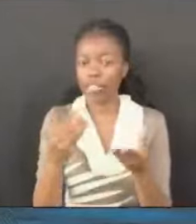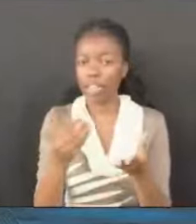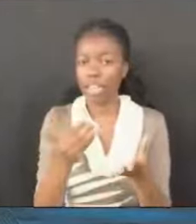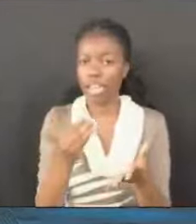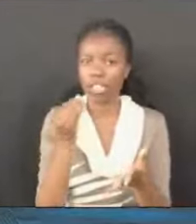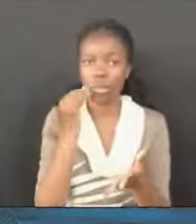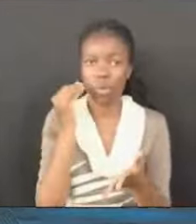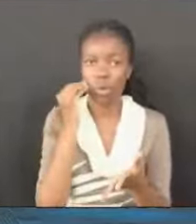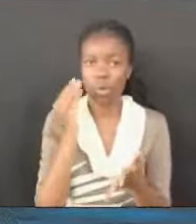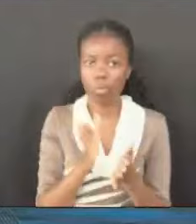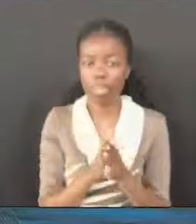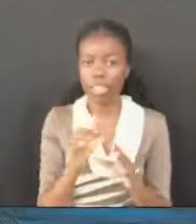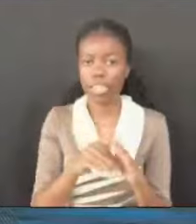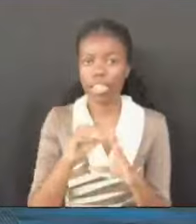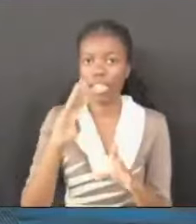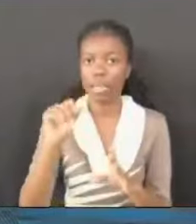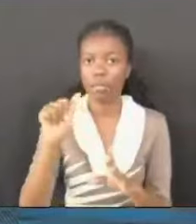Babylon?